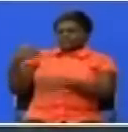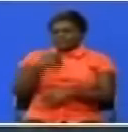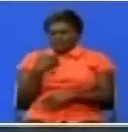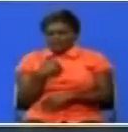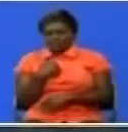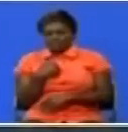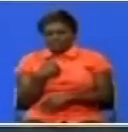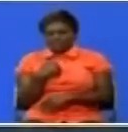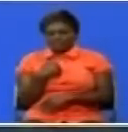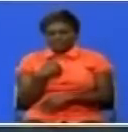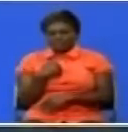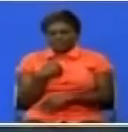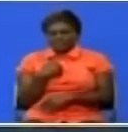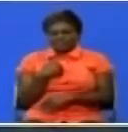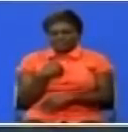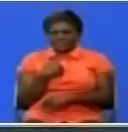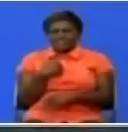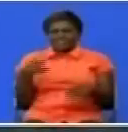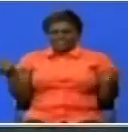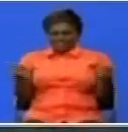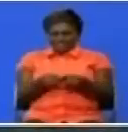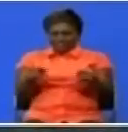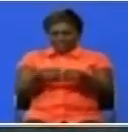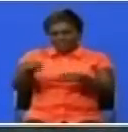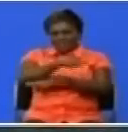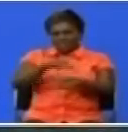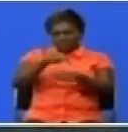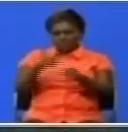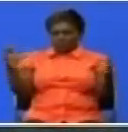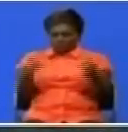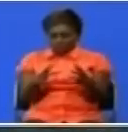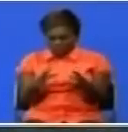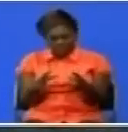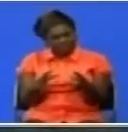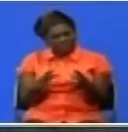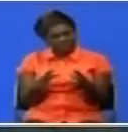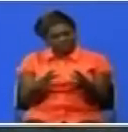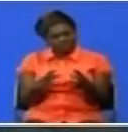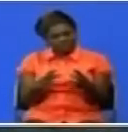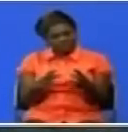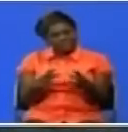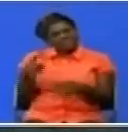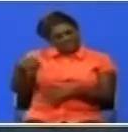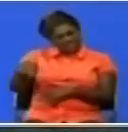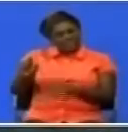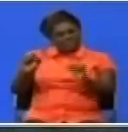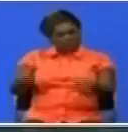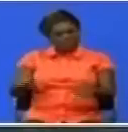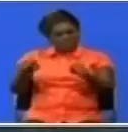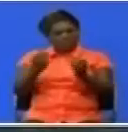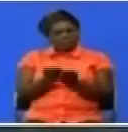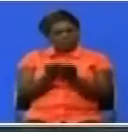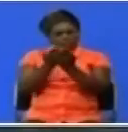former club, and with the national team. So he will he will